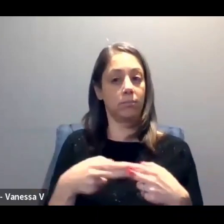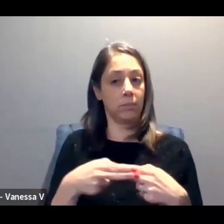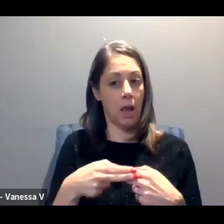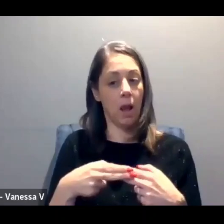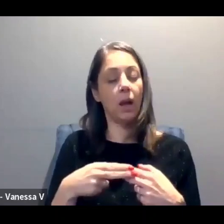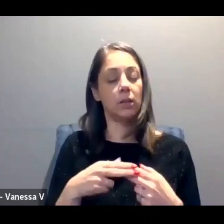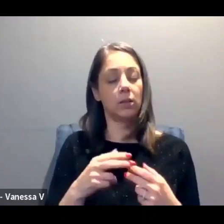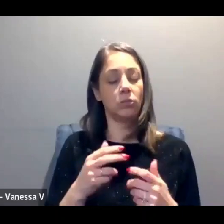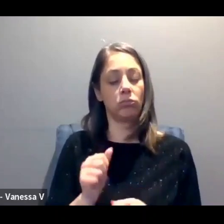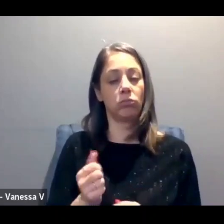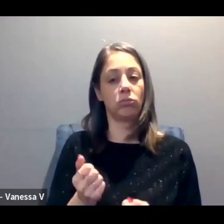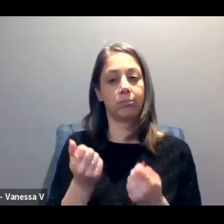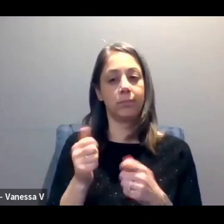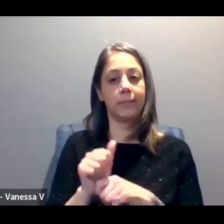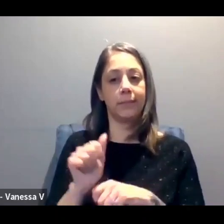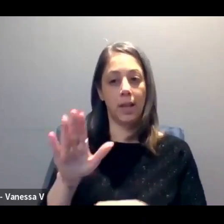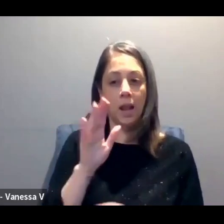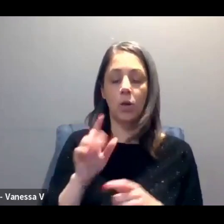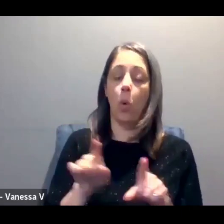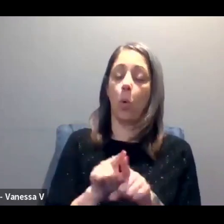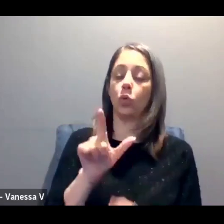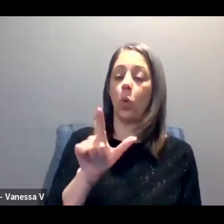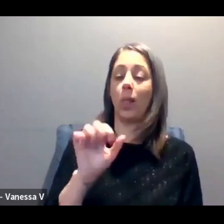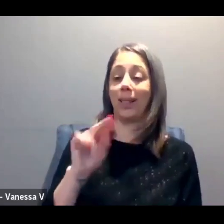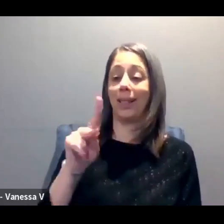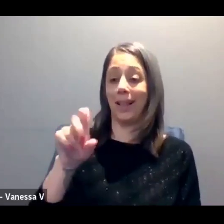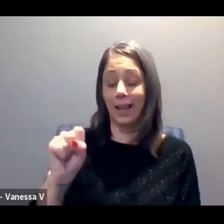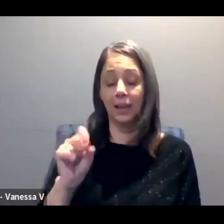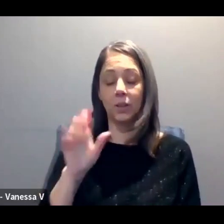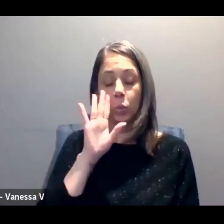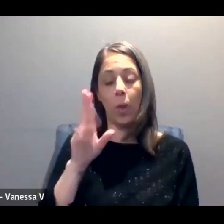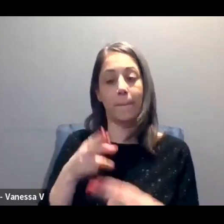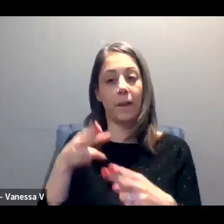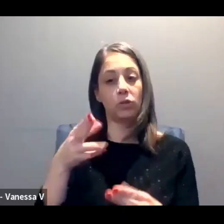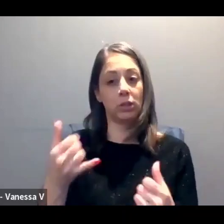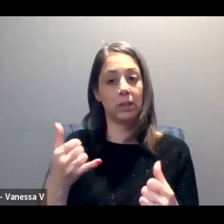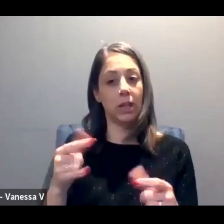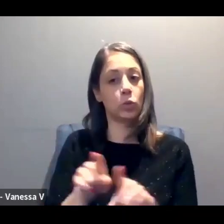you, along with any links that we mention or refer to today.